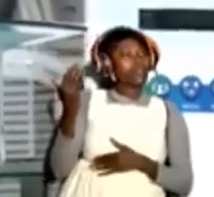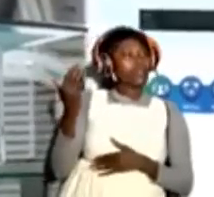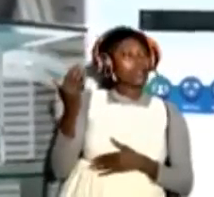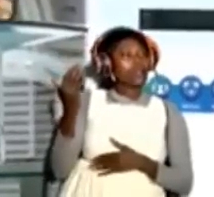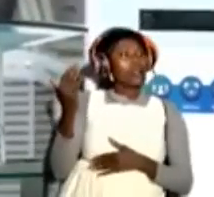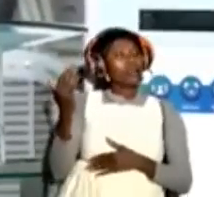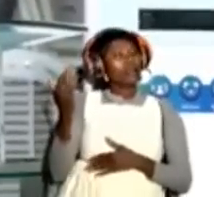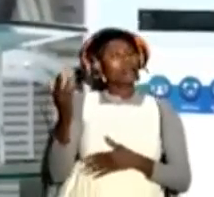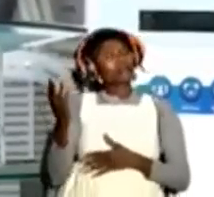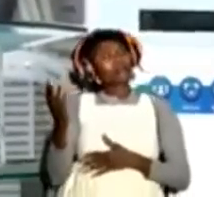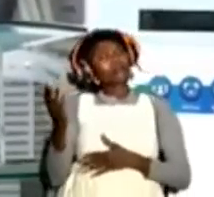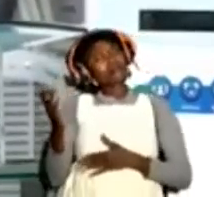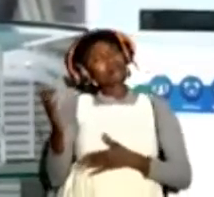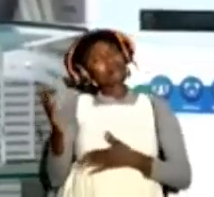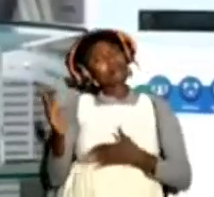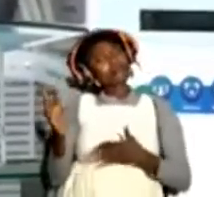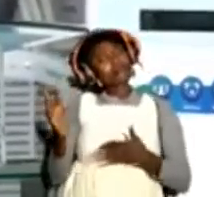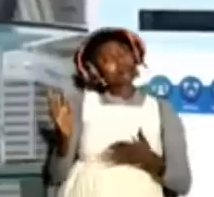Yet